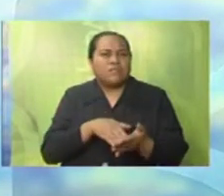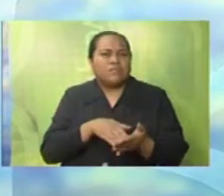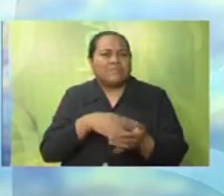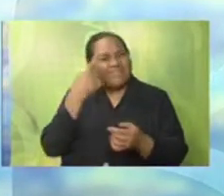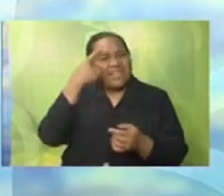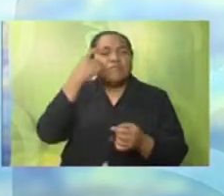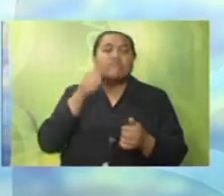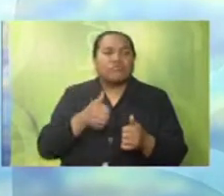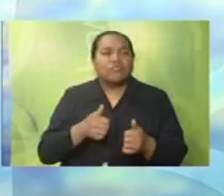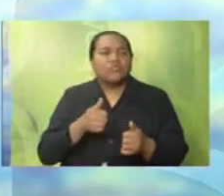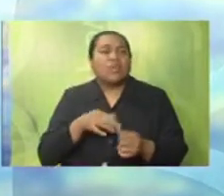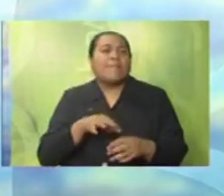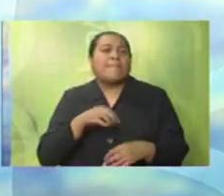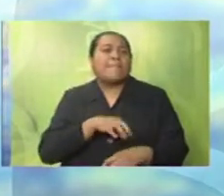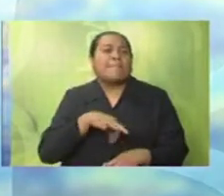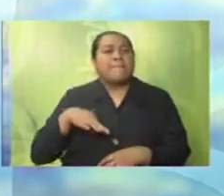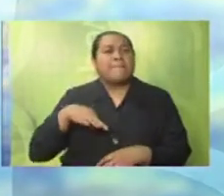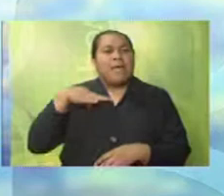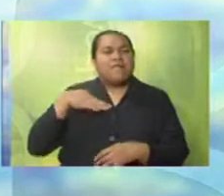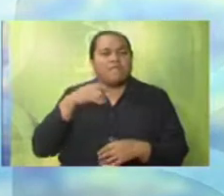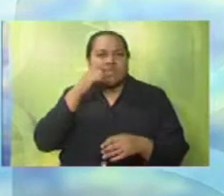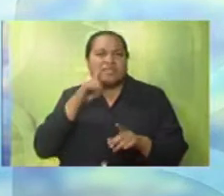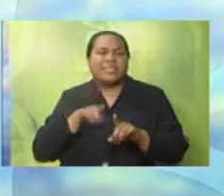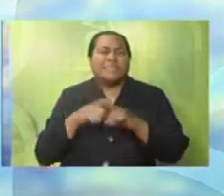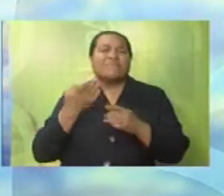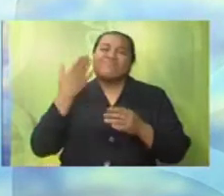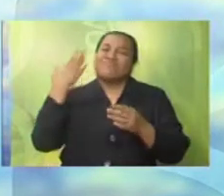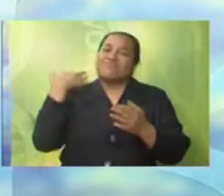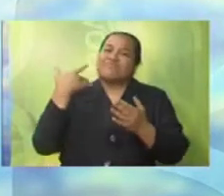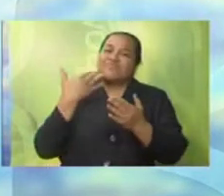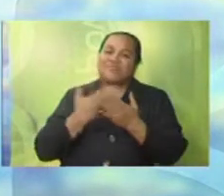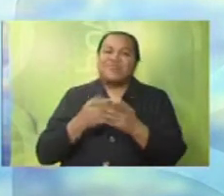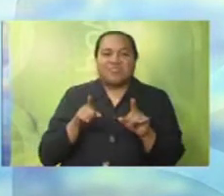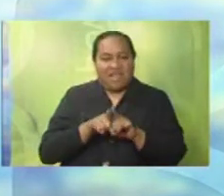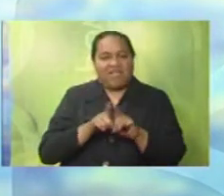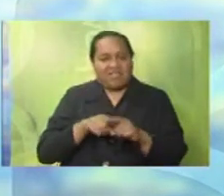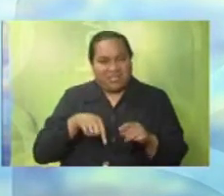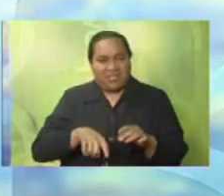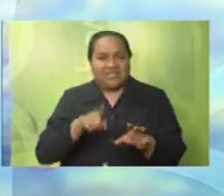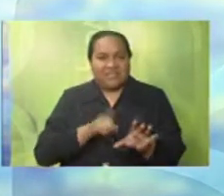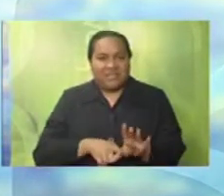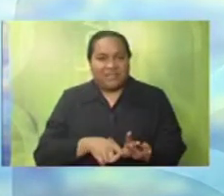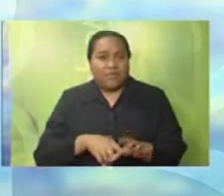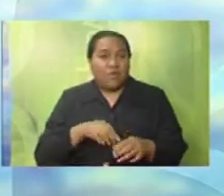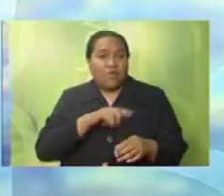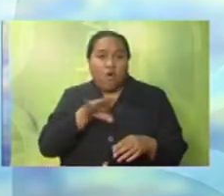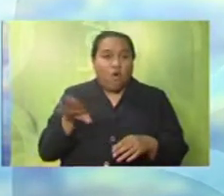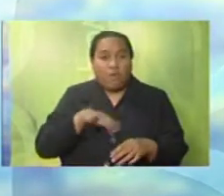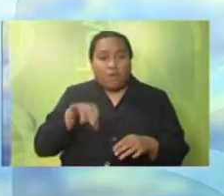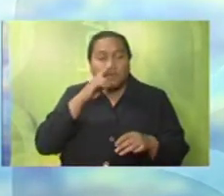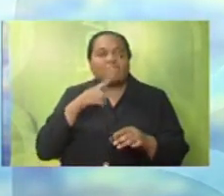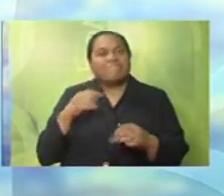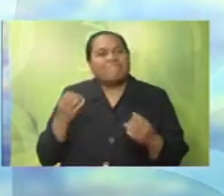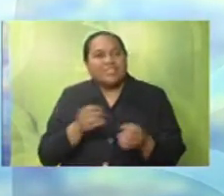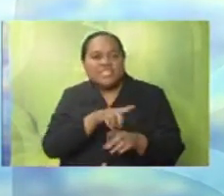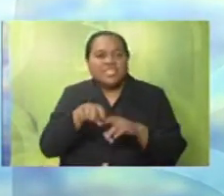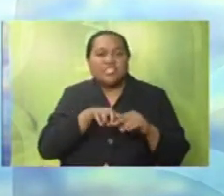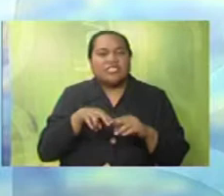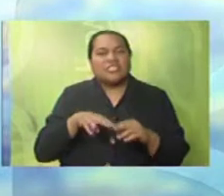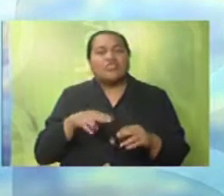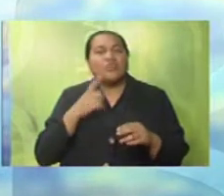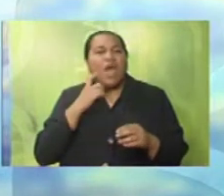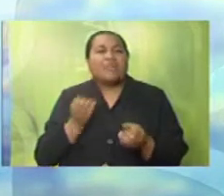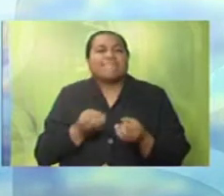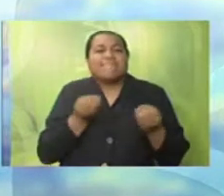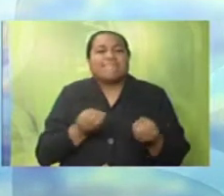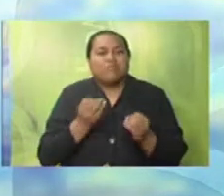has benefited both the private and public sector over the years. All Fijians are encouraged to overall increase economic activity, work